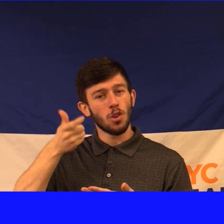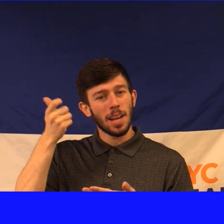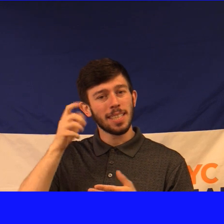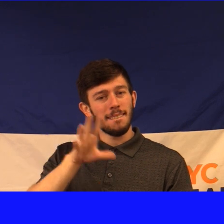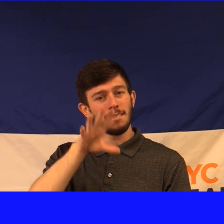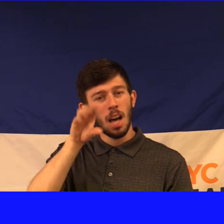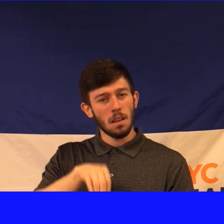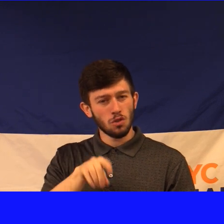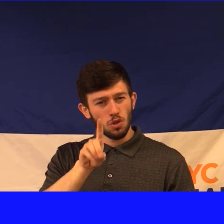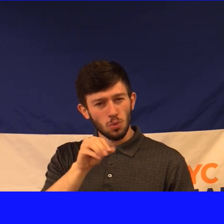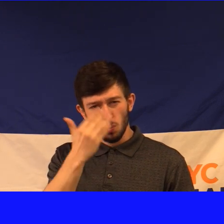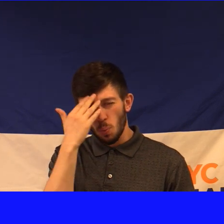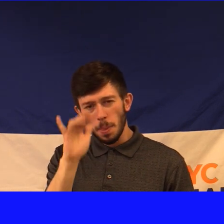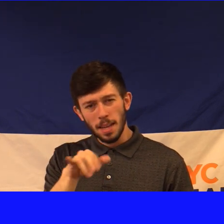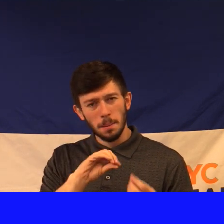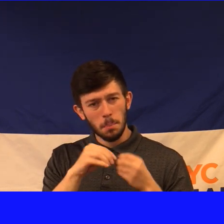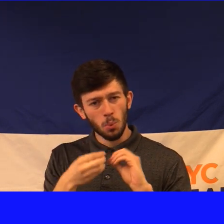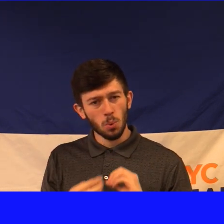that.